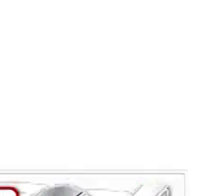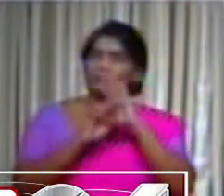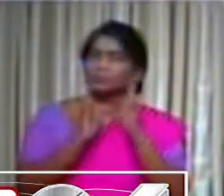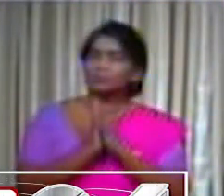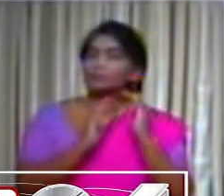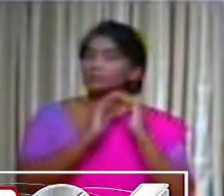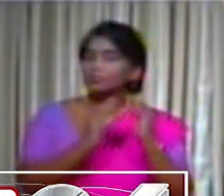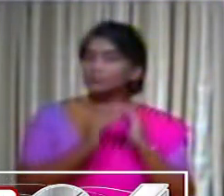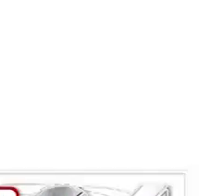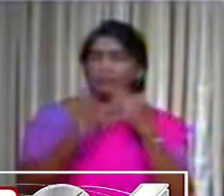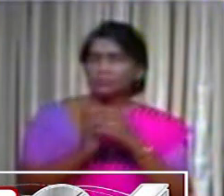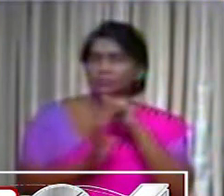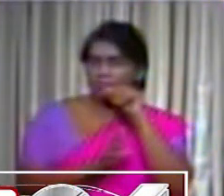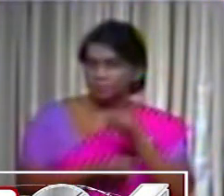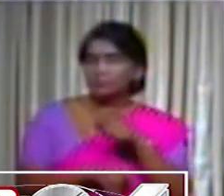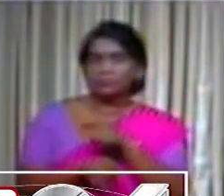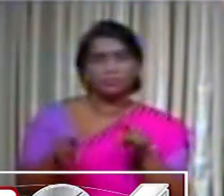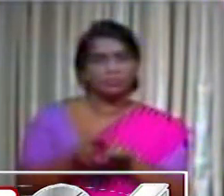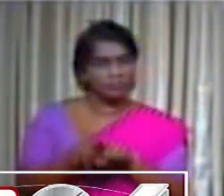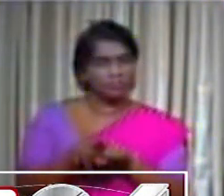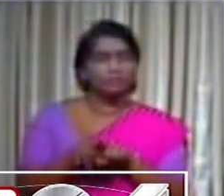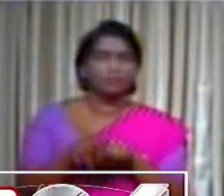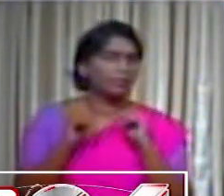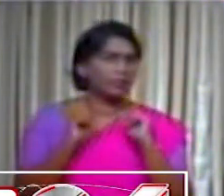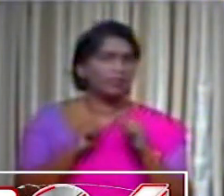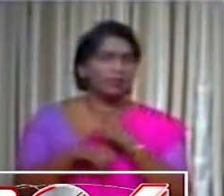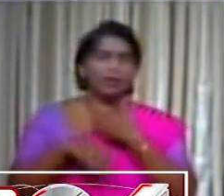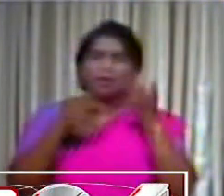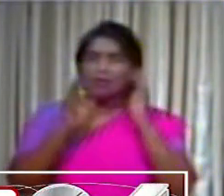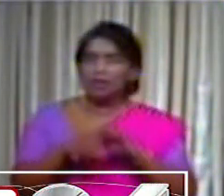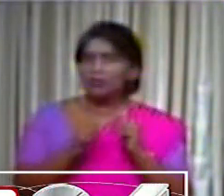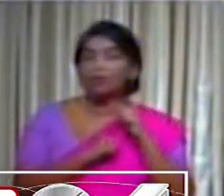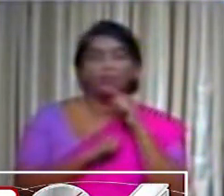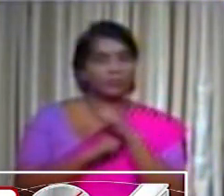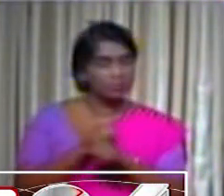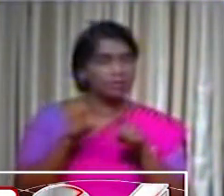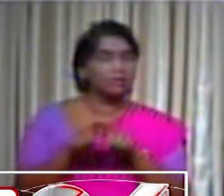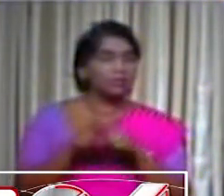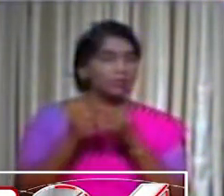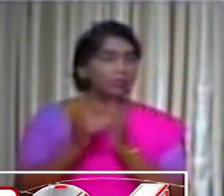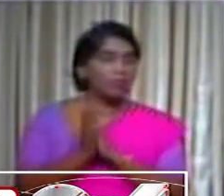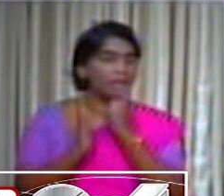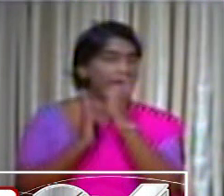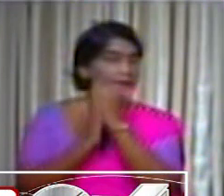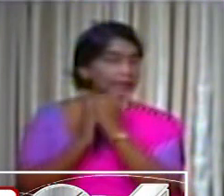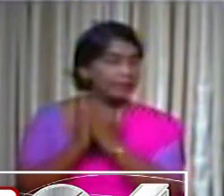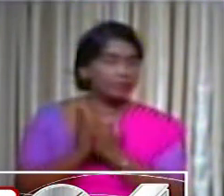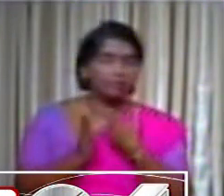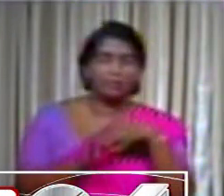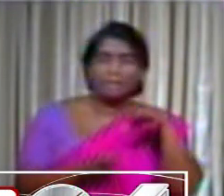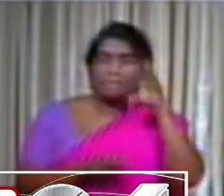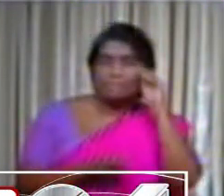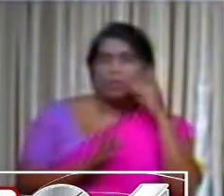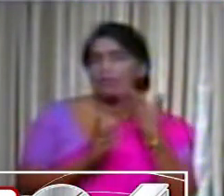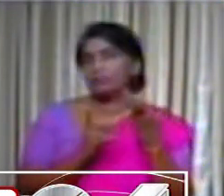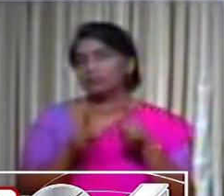for allocating these monies. What ultimately happens is, you have to be bound by their conditions. If you don't use the monies for the purposes for